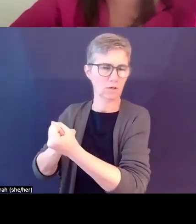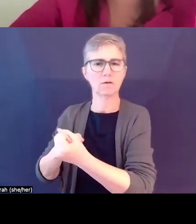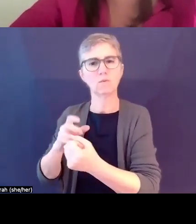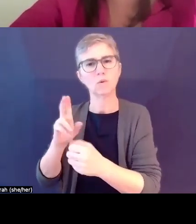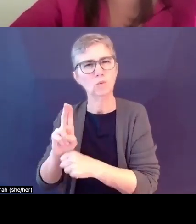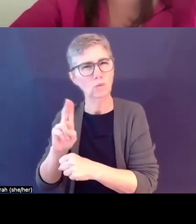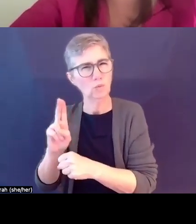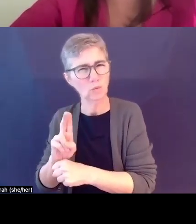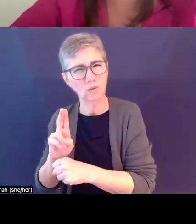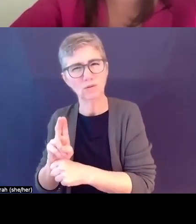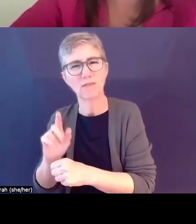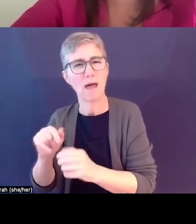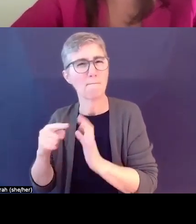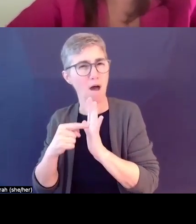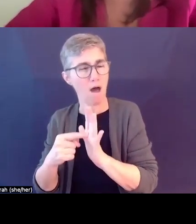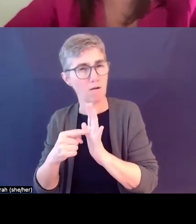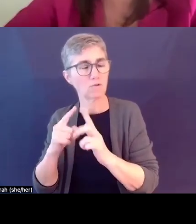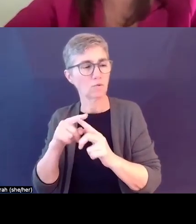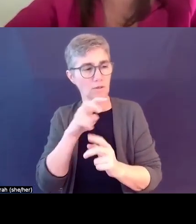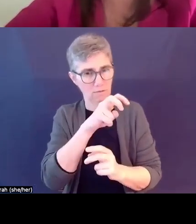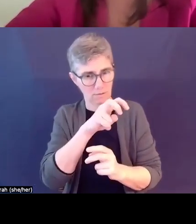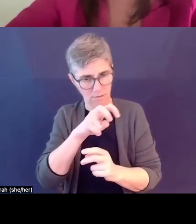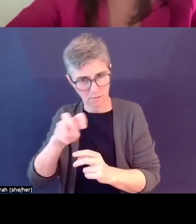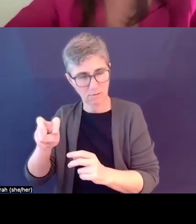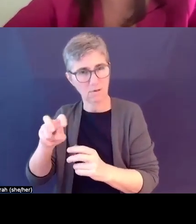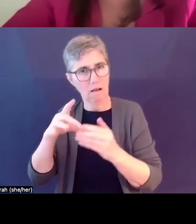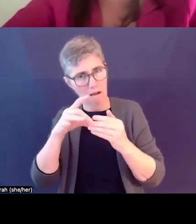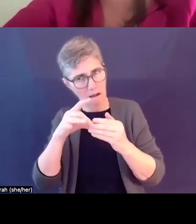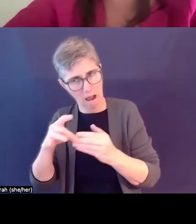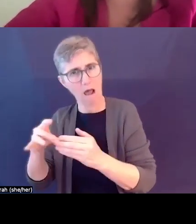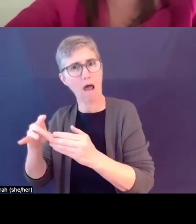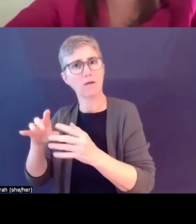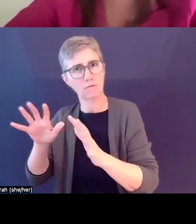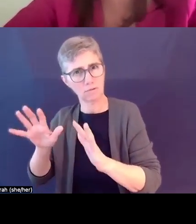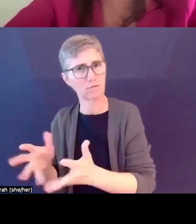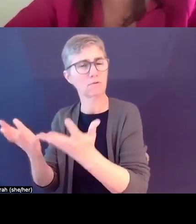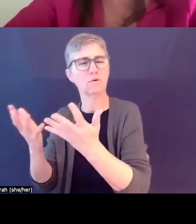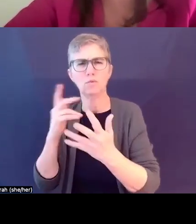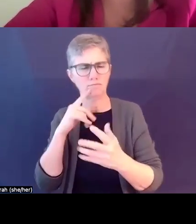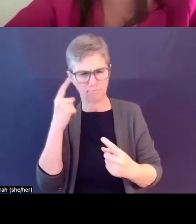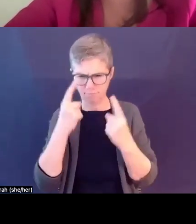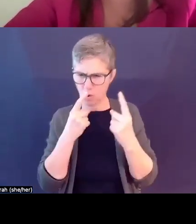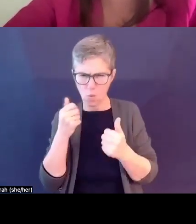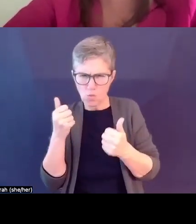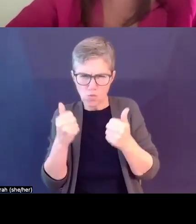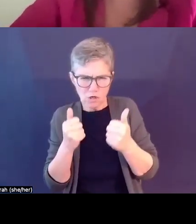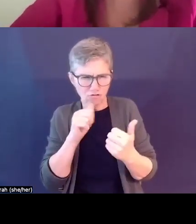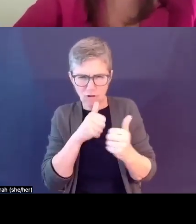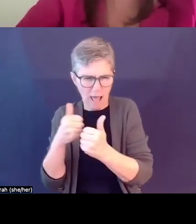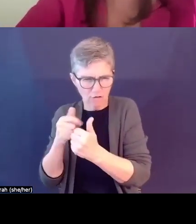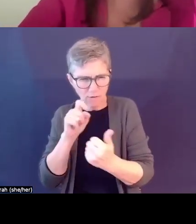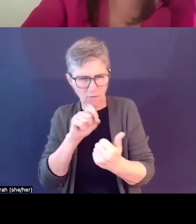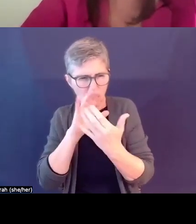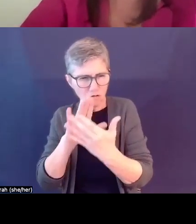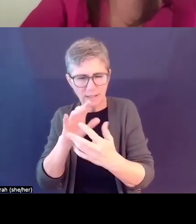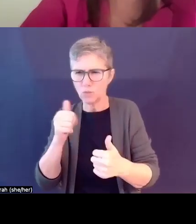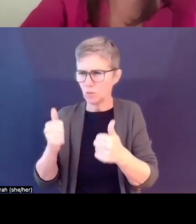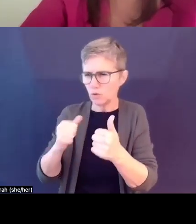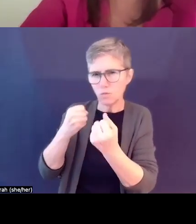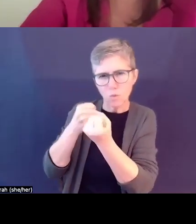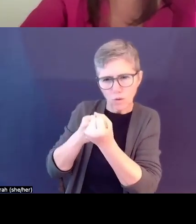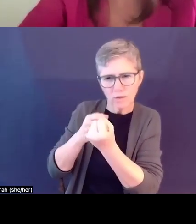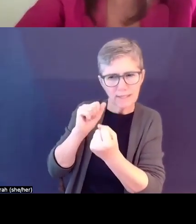guide us in the transition from phase 1 to phase 2. And we consider what fidelity challenges need to be addressed, which supports can be used to